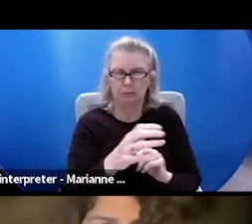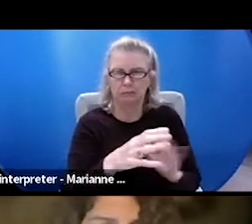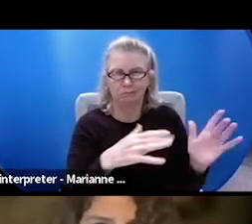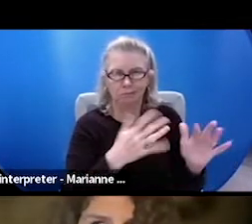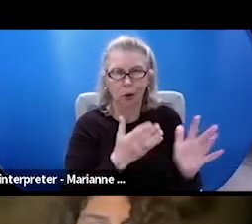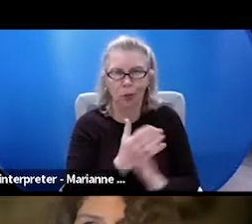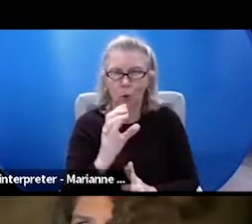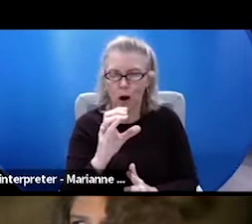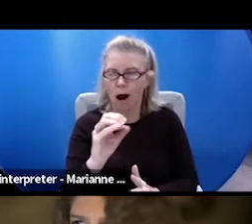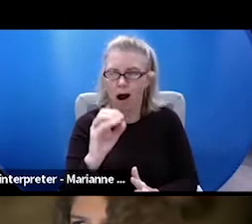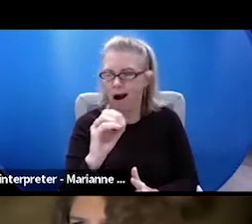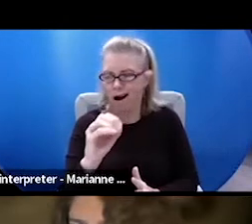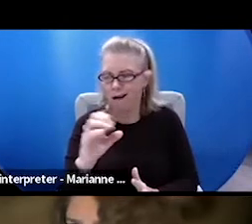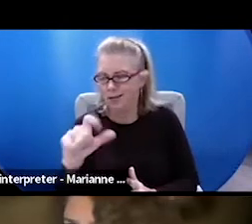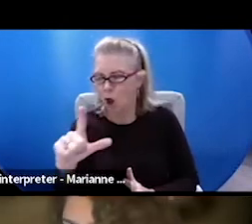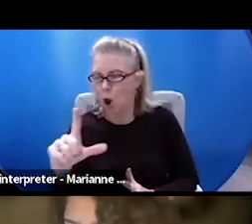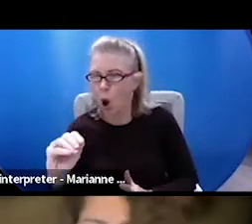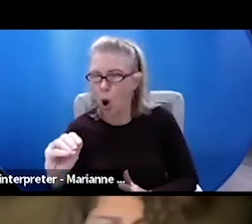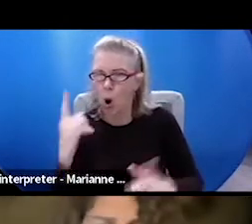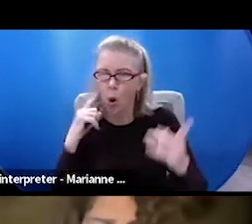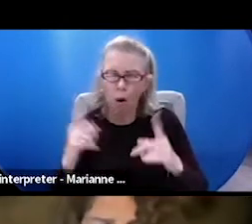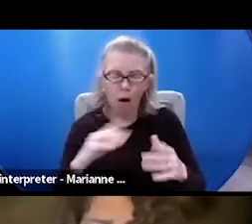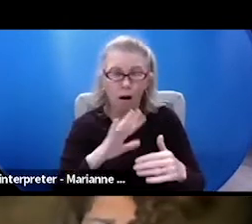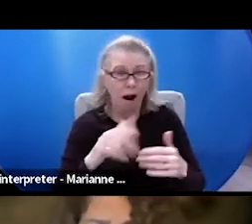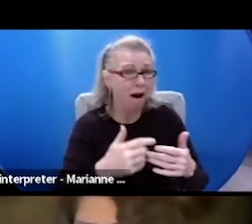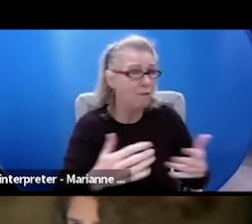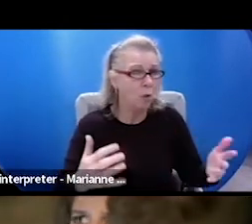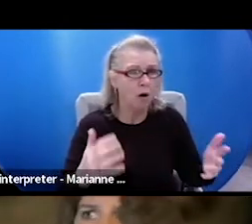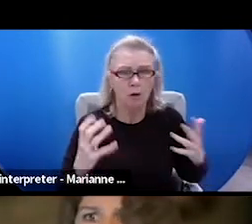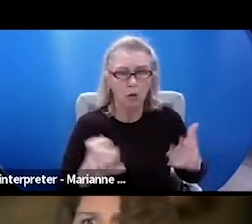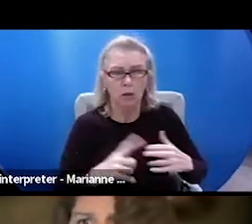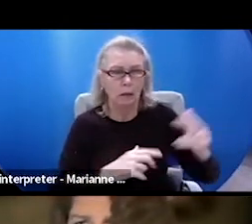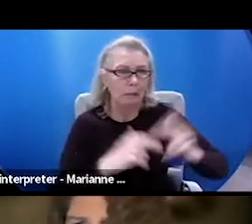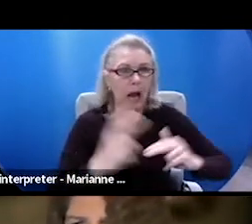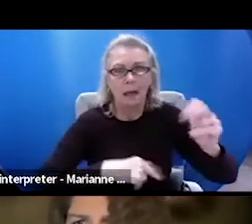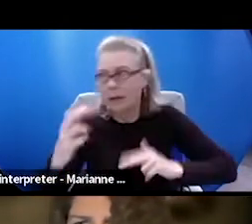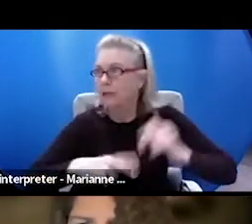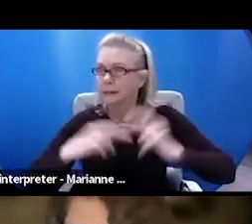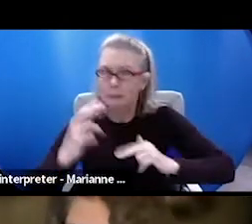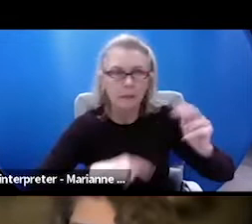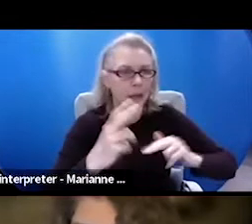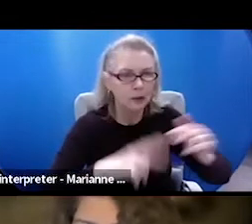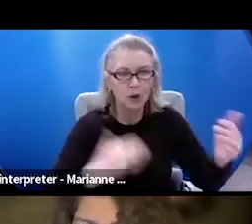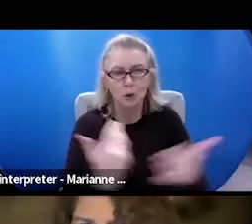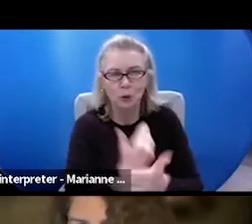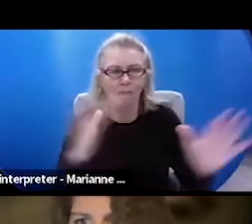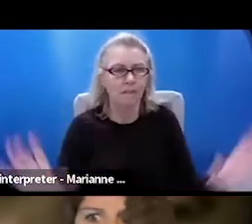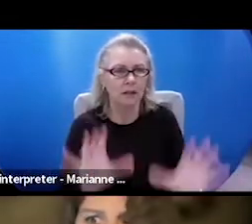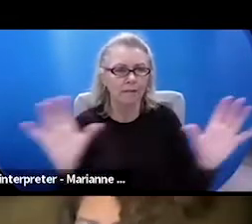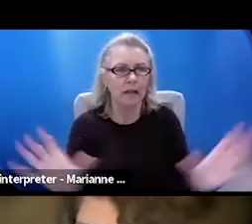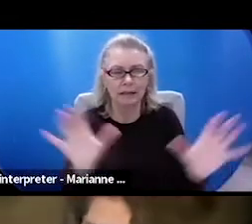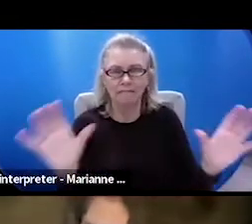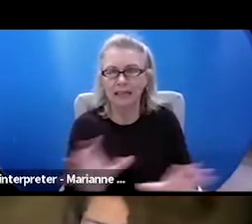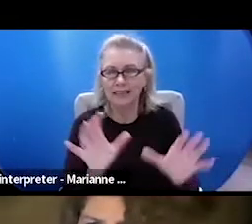everybody is invested in building new buildings, incessantly building new fancy buildings with all the